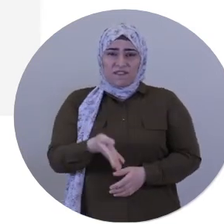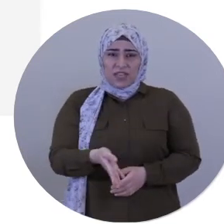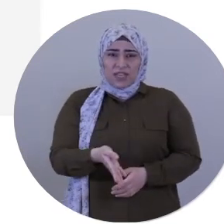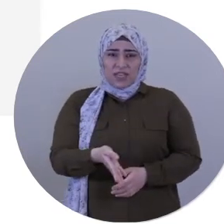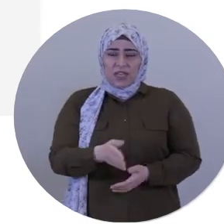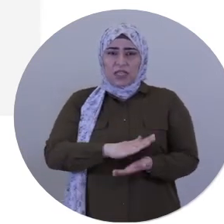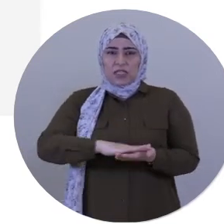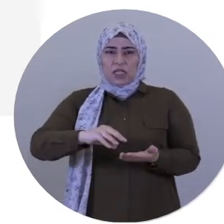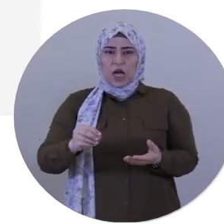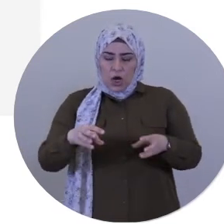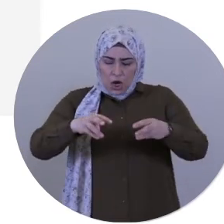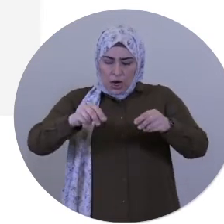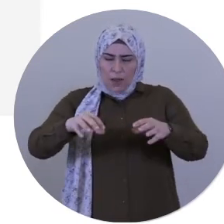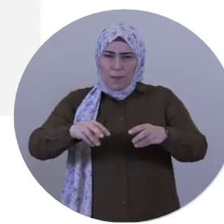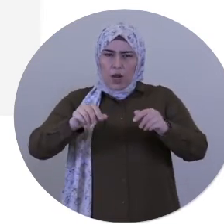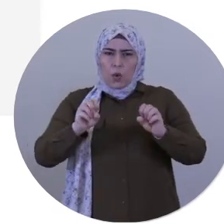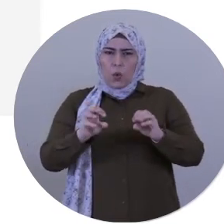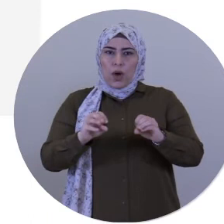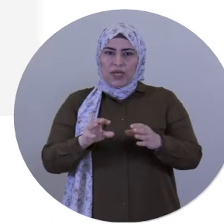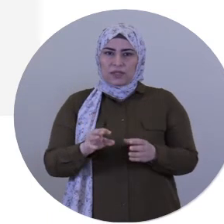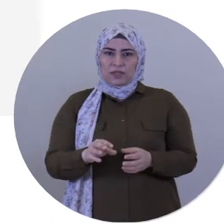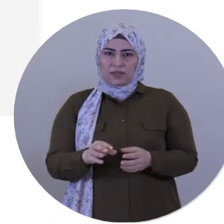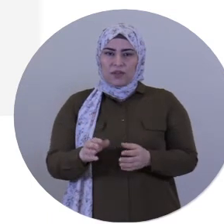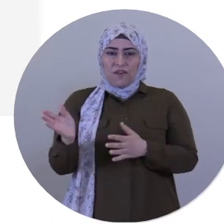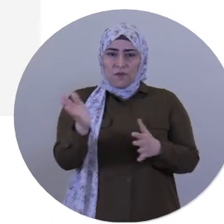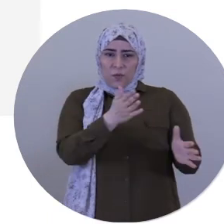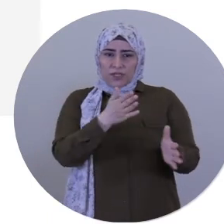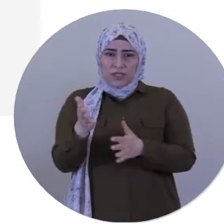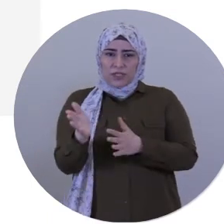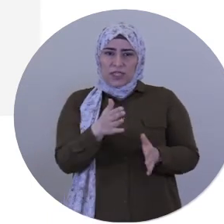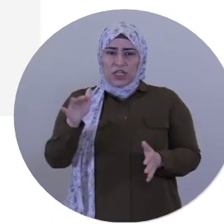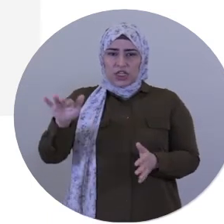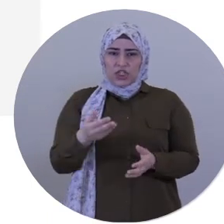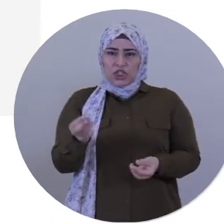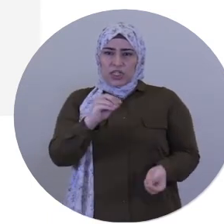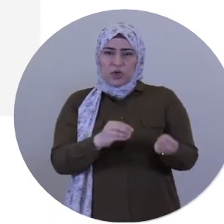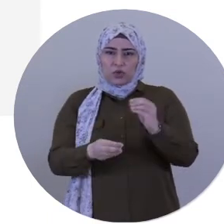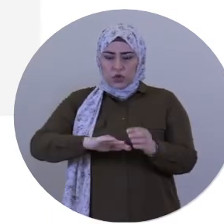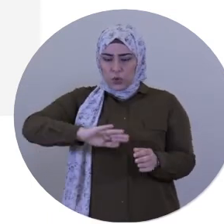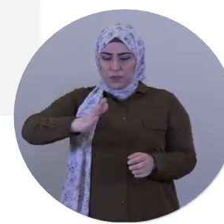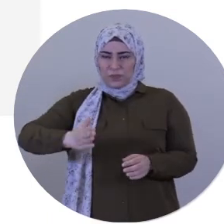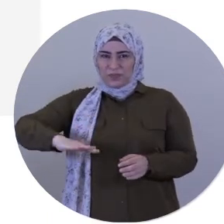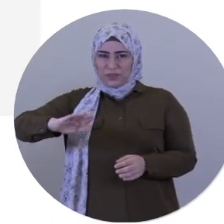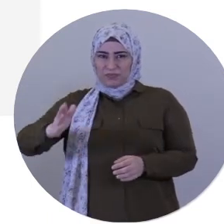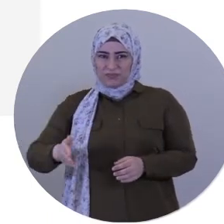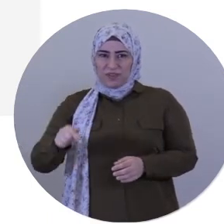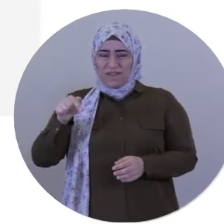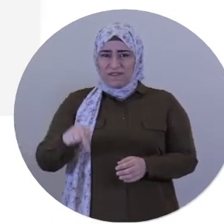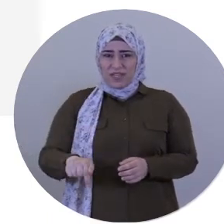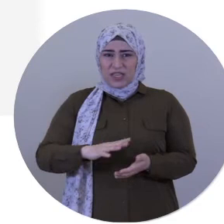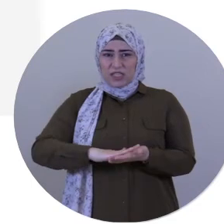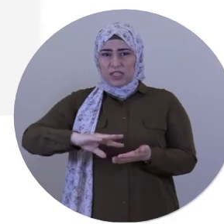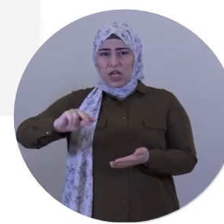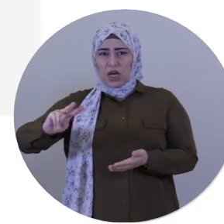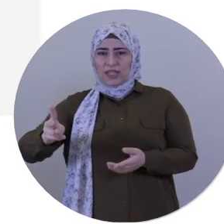are sand deserts. Rock deserts consist mostly of bare rock, which forms fantastic